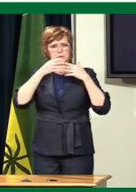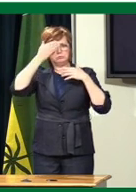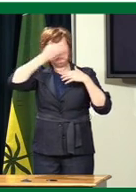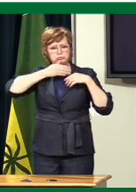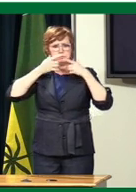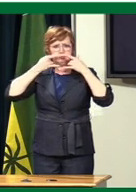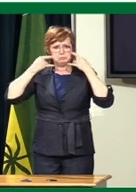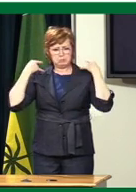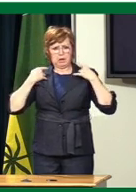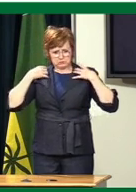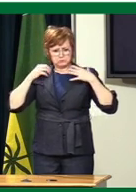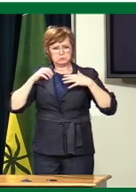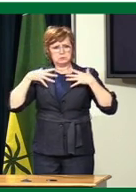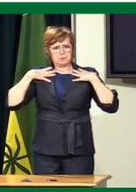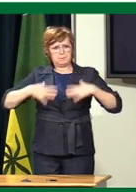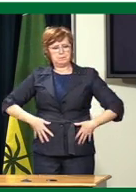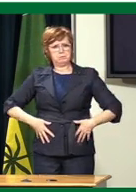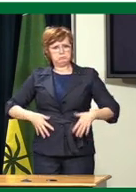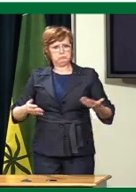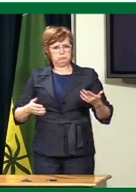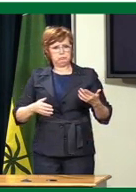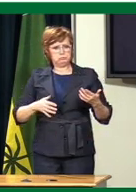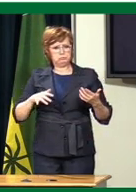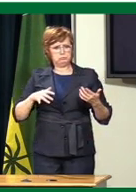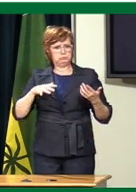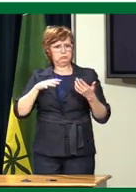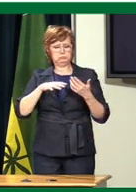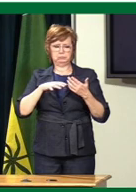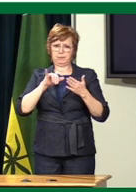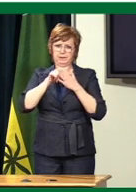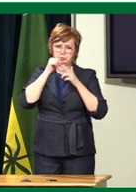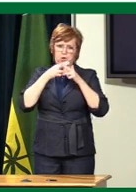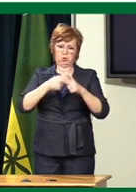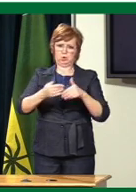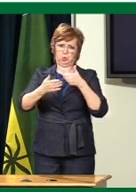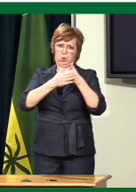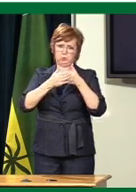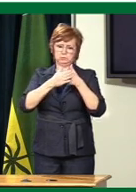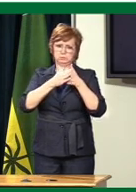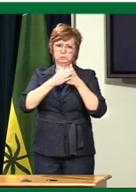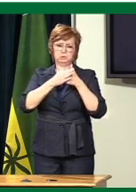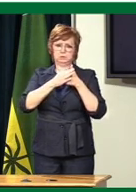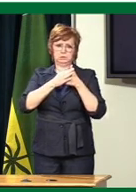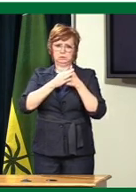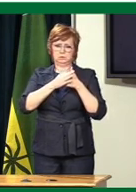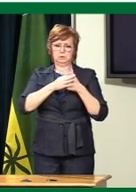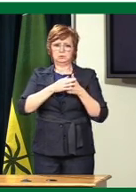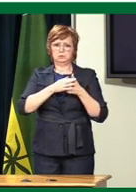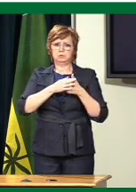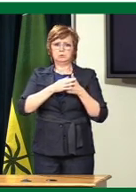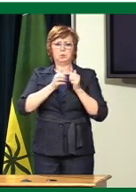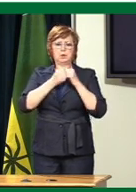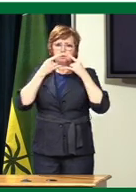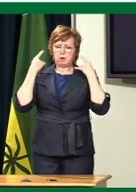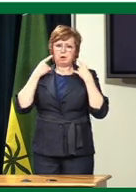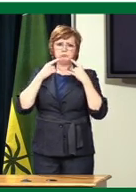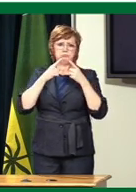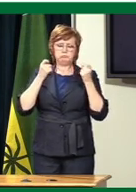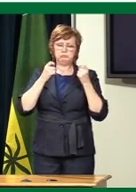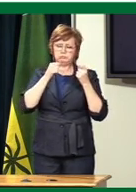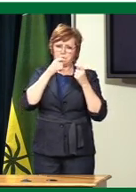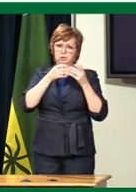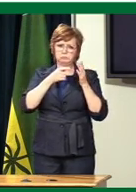close contact. And I would also like to state that further to Dr. Shaw's comments, many people in the front lines,